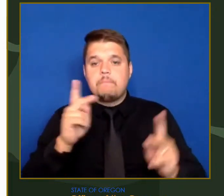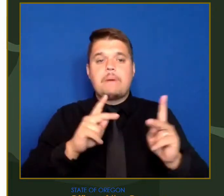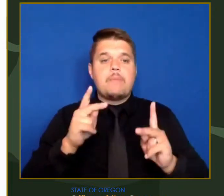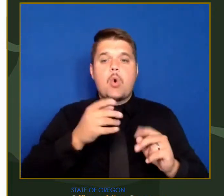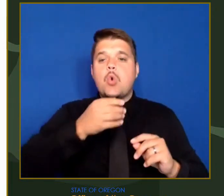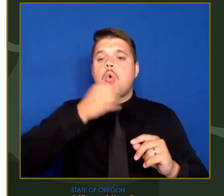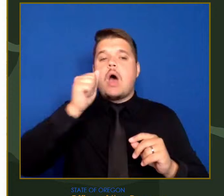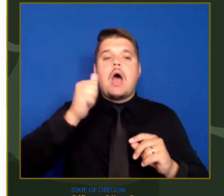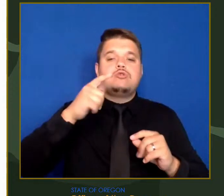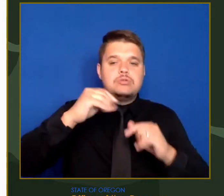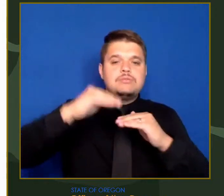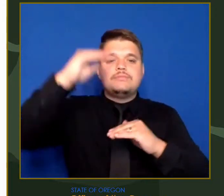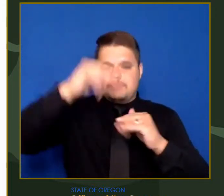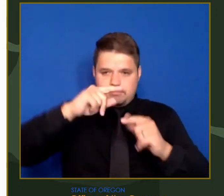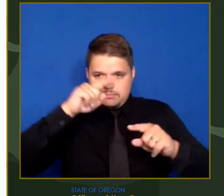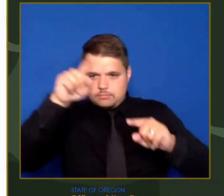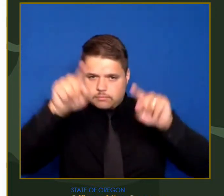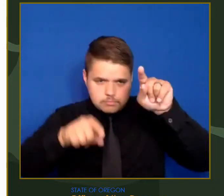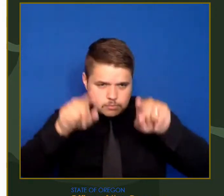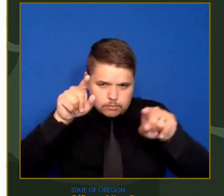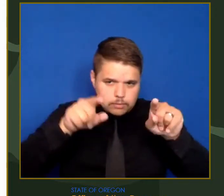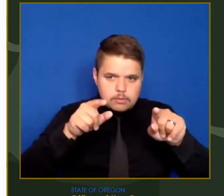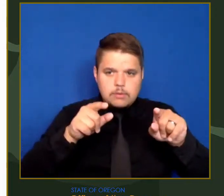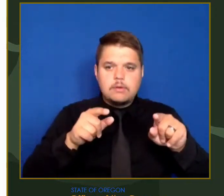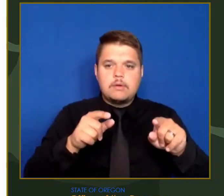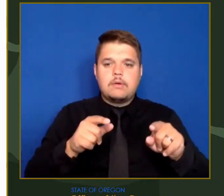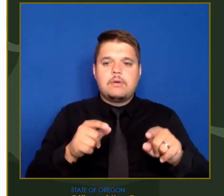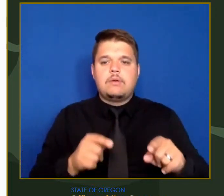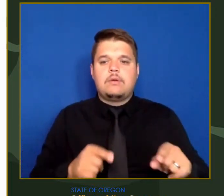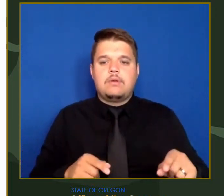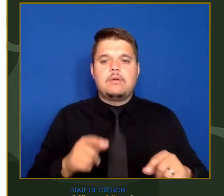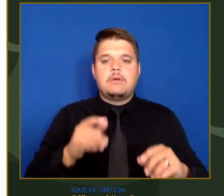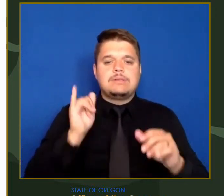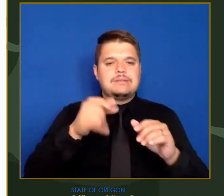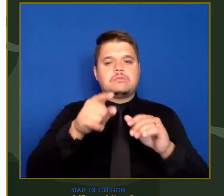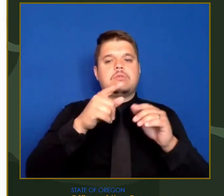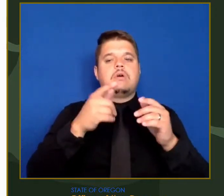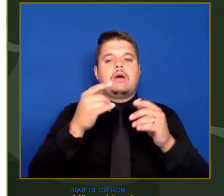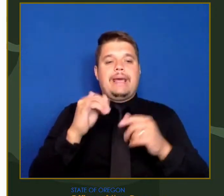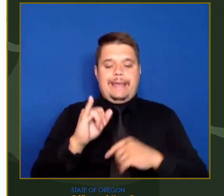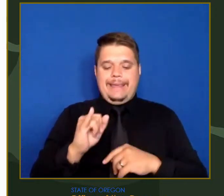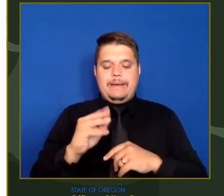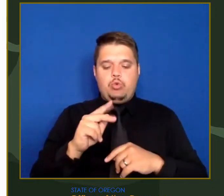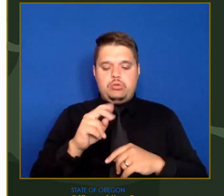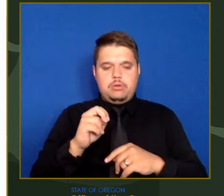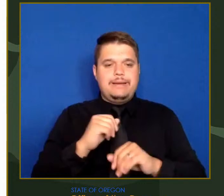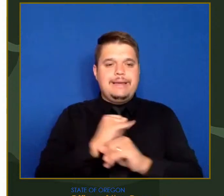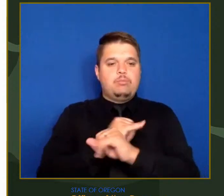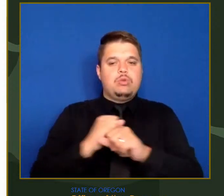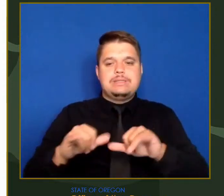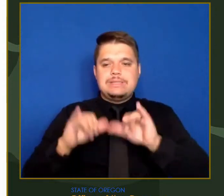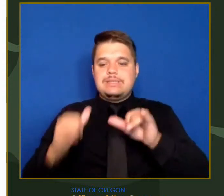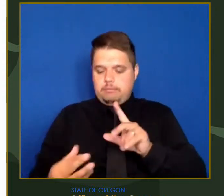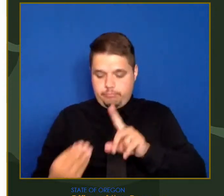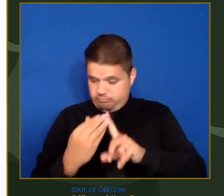immune systems. Again, my thoughts go out to every Oregonian's family and loved ones that we've lost to this